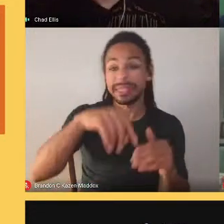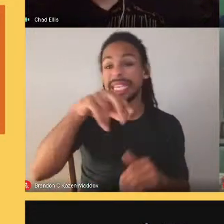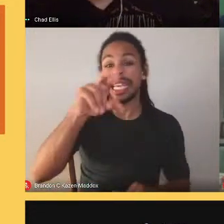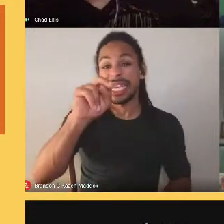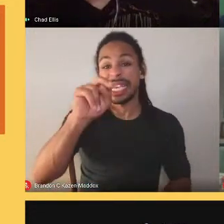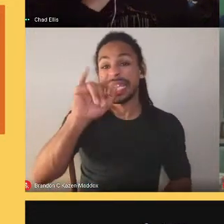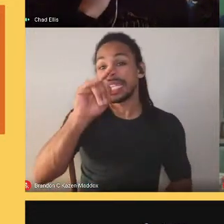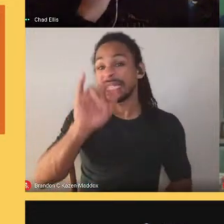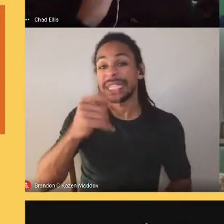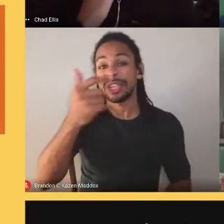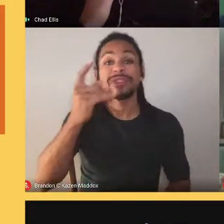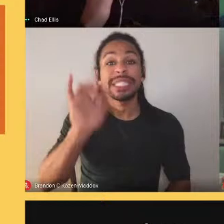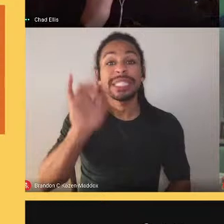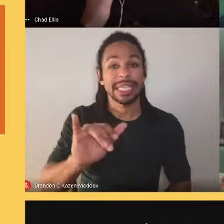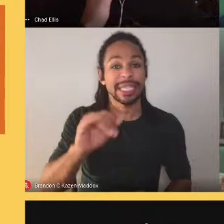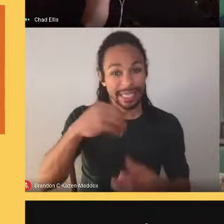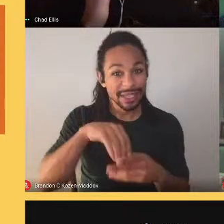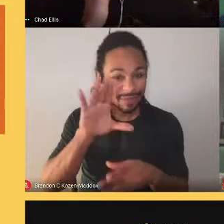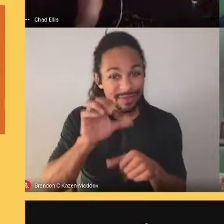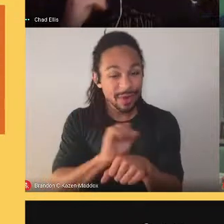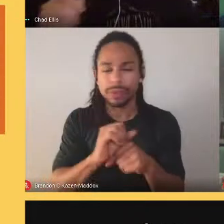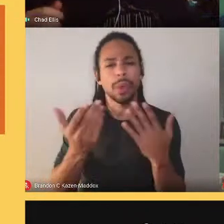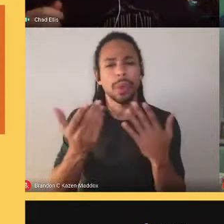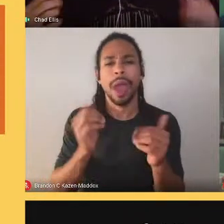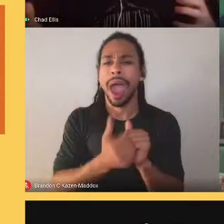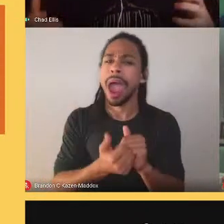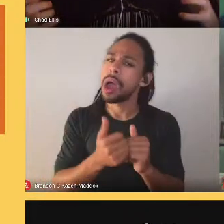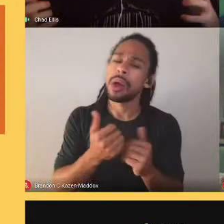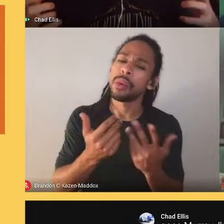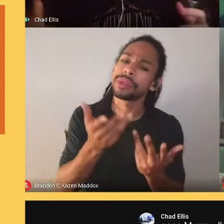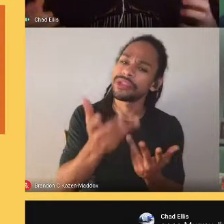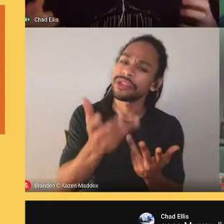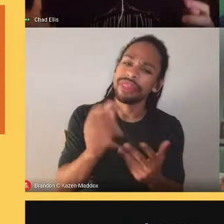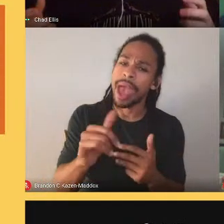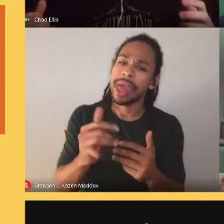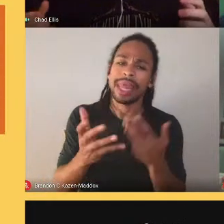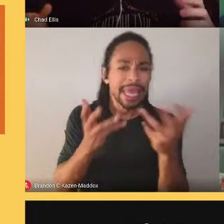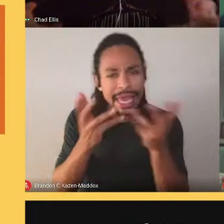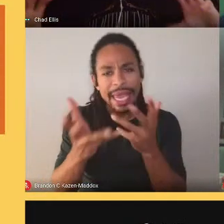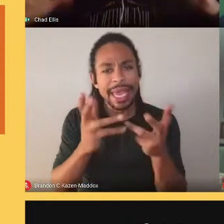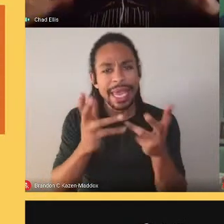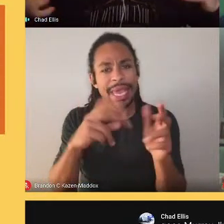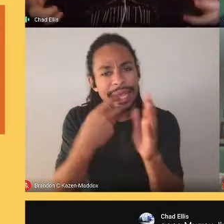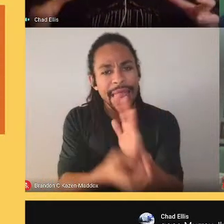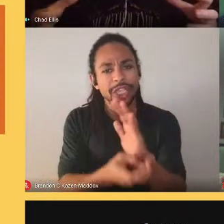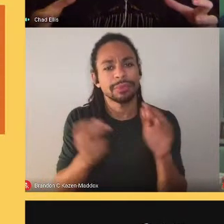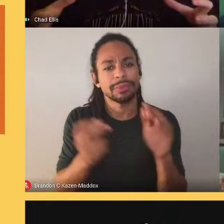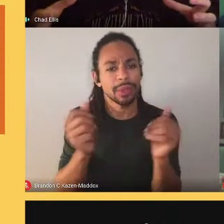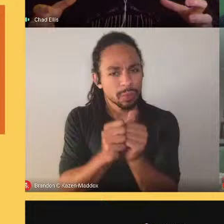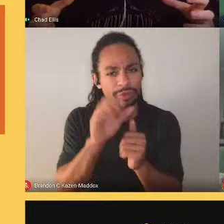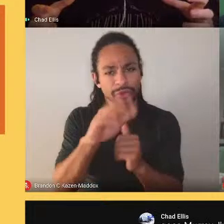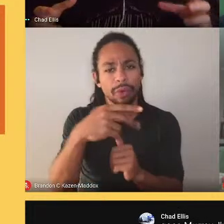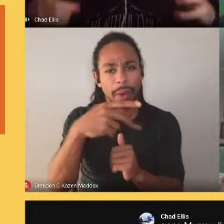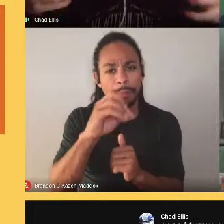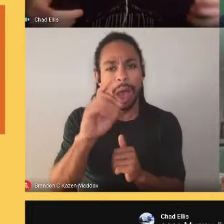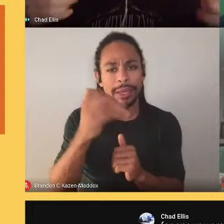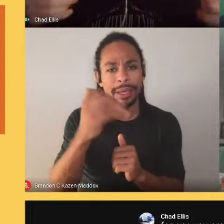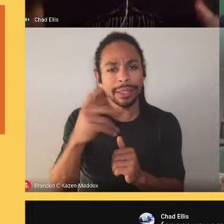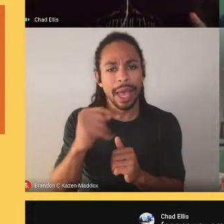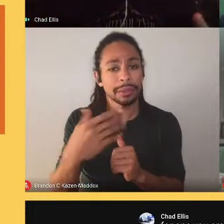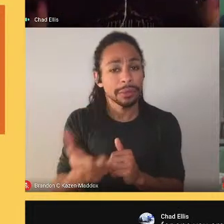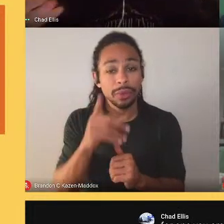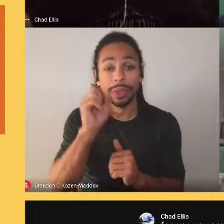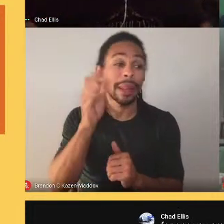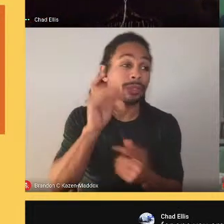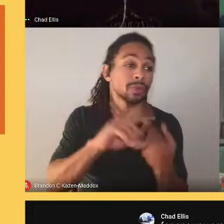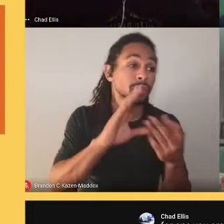engagement with that part of the podcast been, where for people who are fond of that system, you can listen to the story, but then you're like, well, I want to know what they did on, say, their short